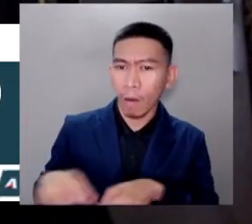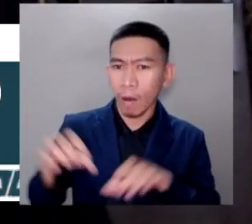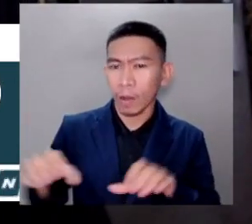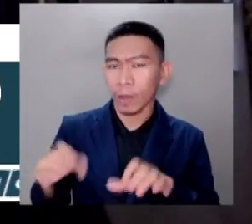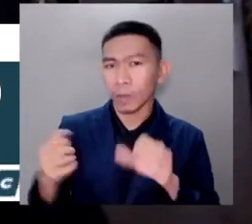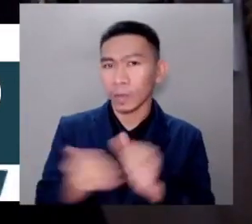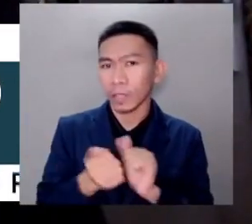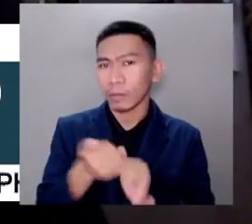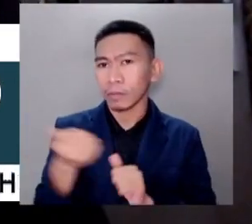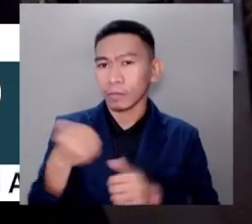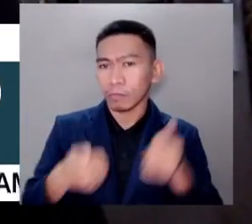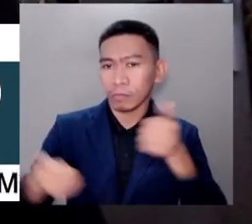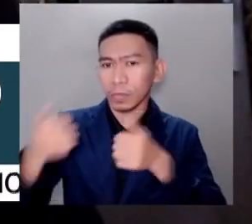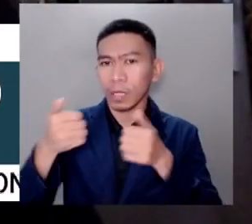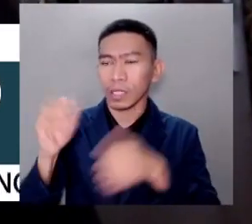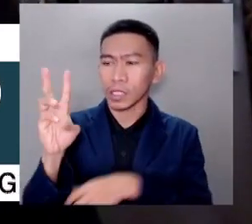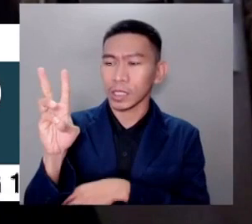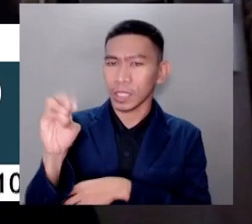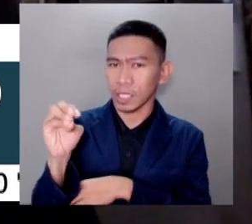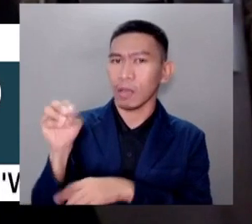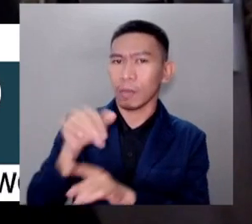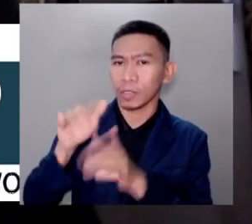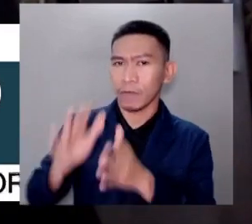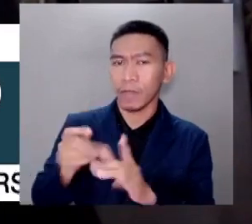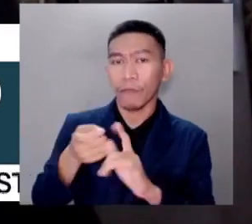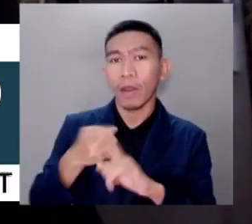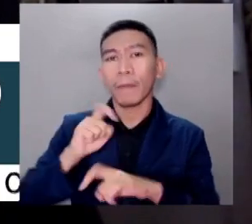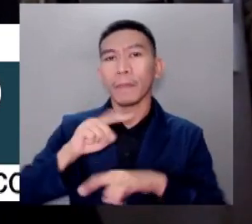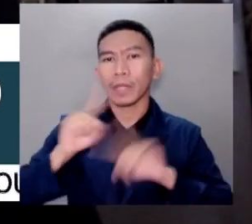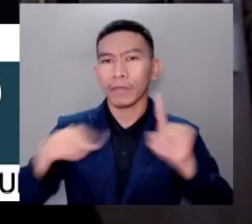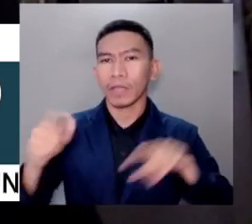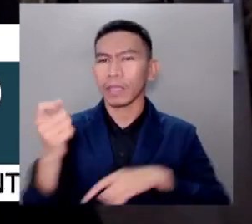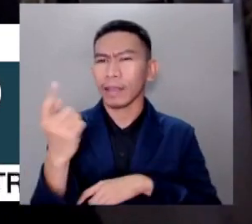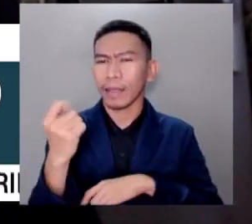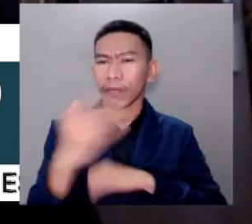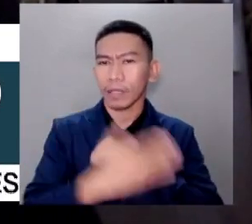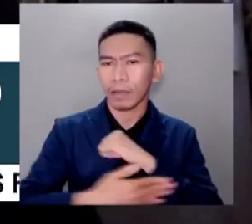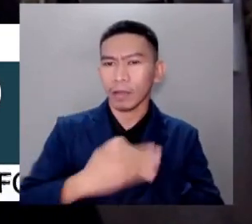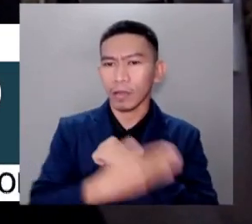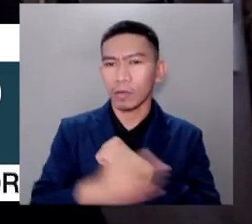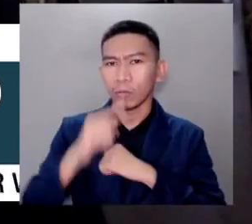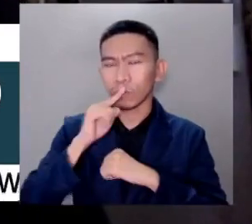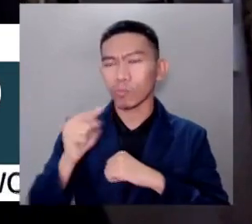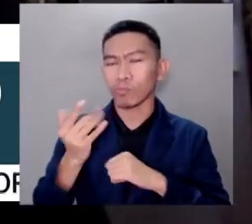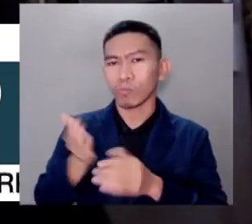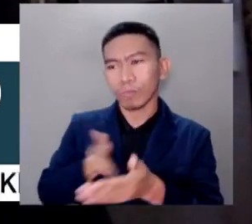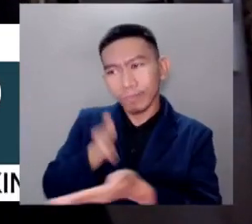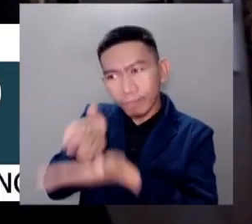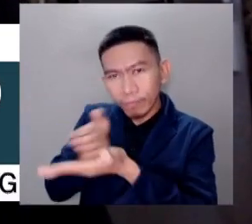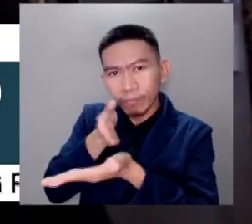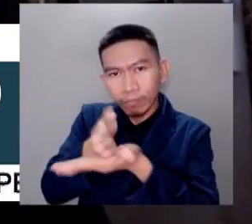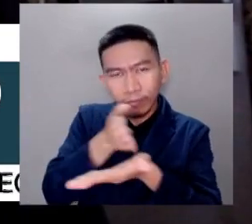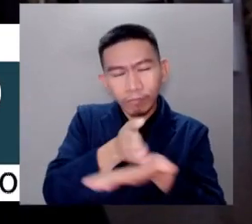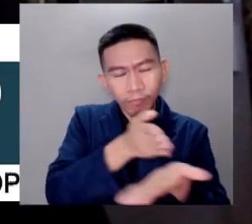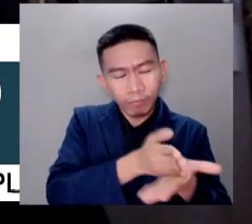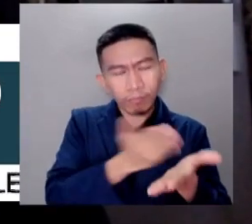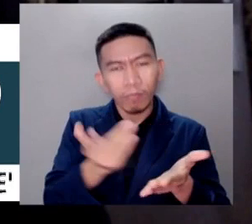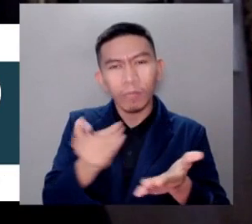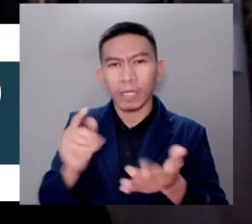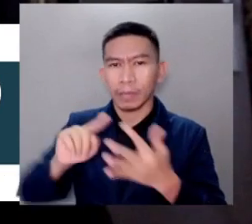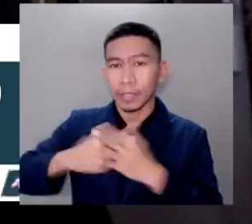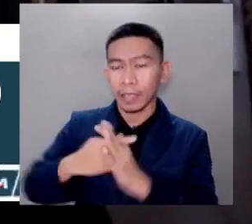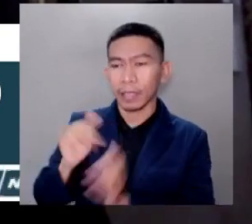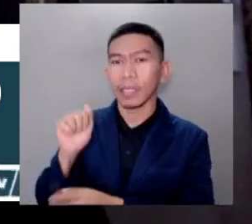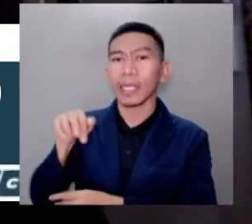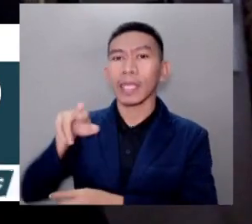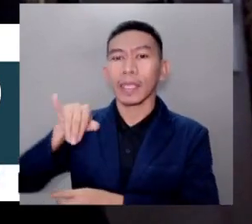commissioners, we had 60 observers from 11 countries. They worked very thoroughly on the ground from the beginning of April. They